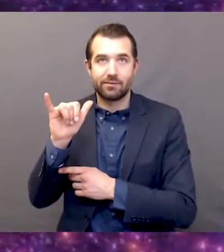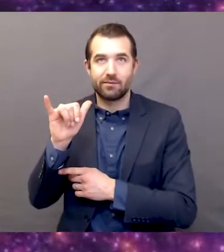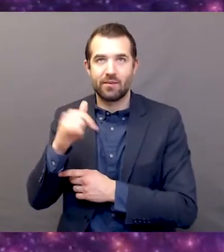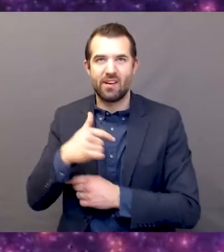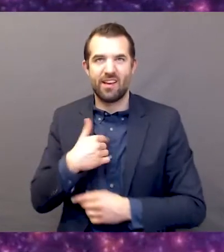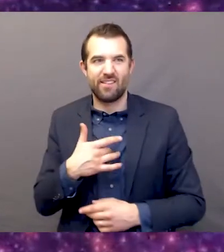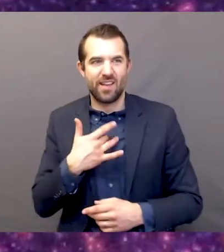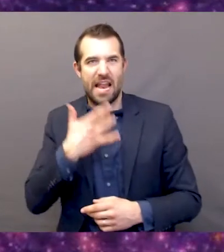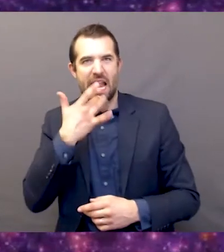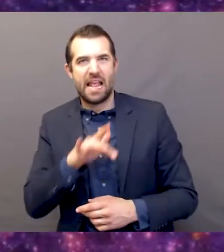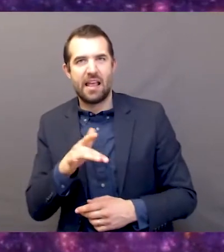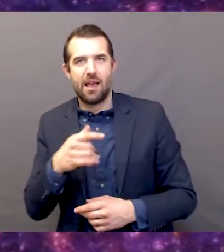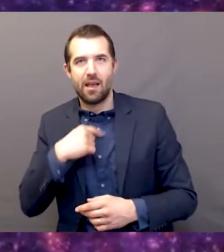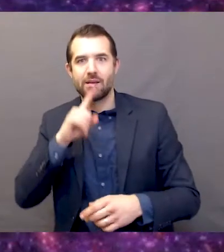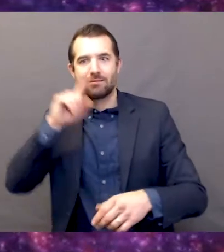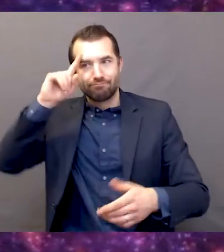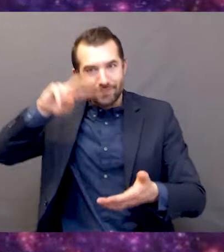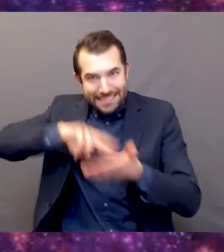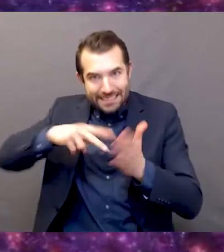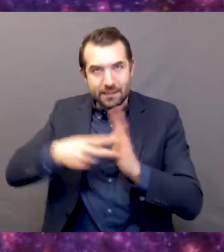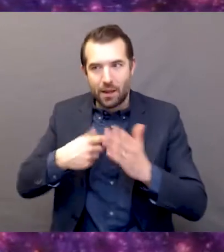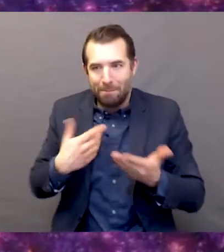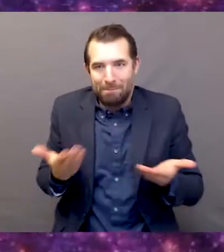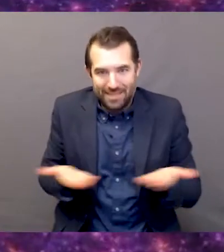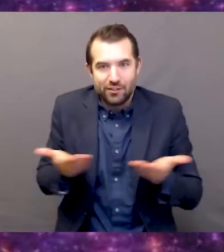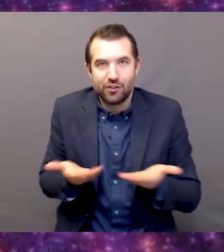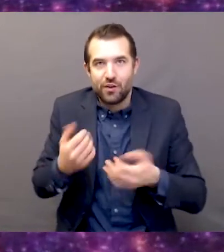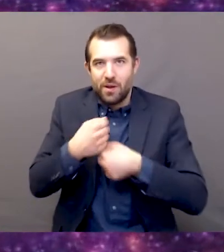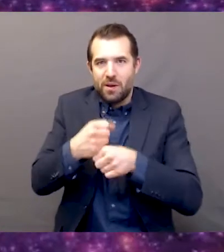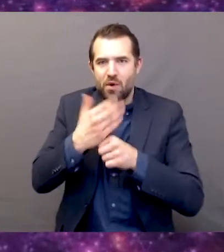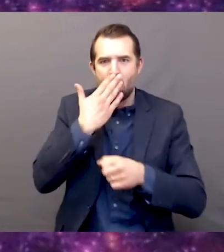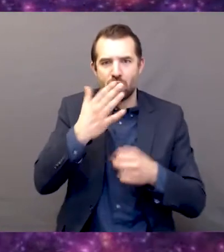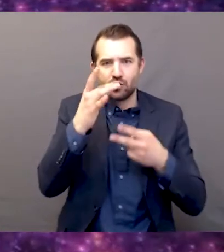been here and have been able to make really exciting and good choices.